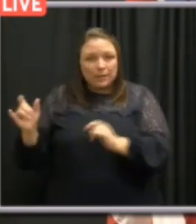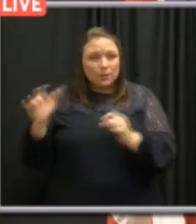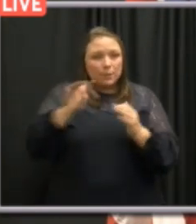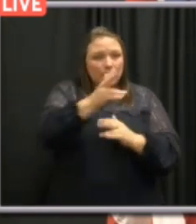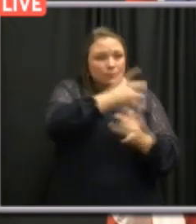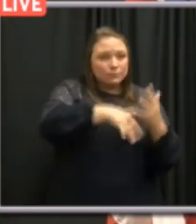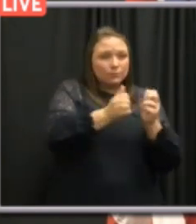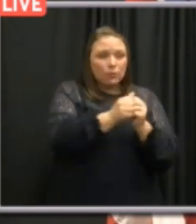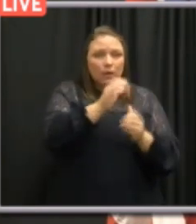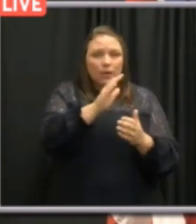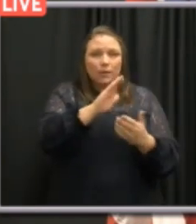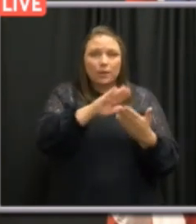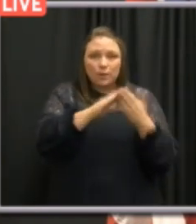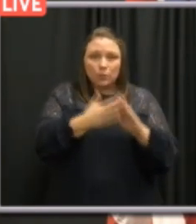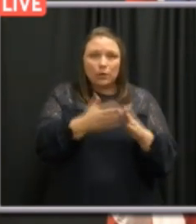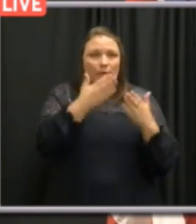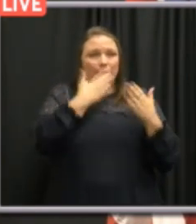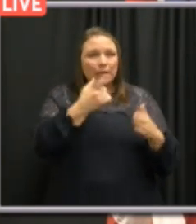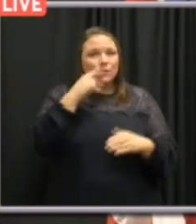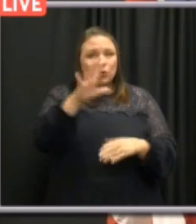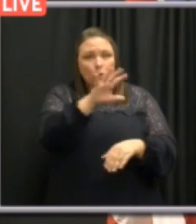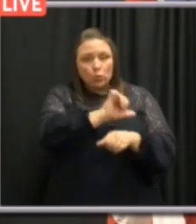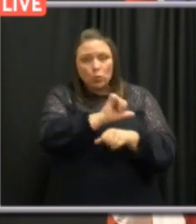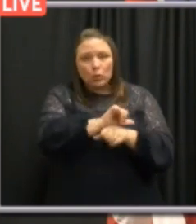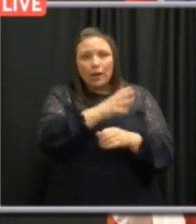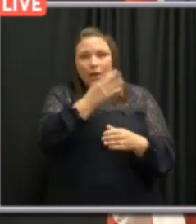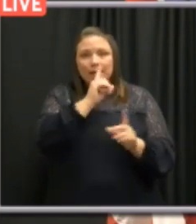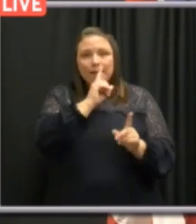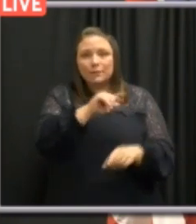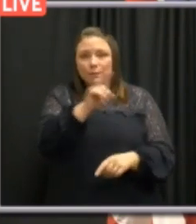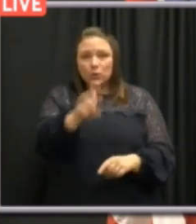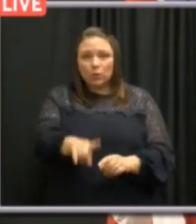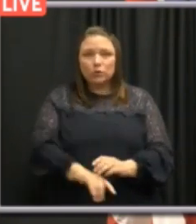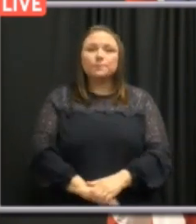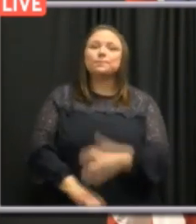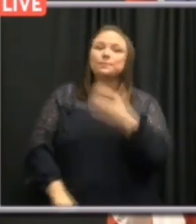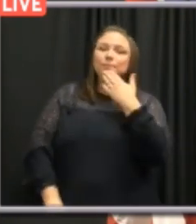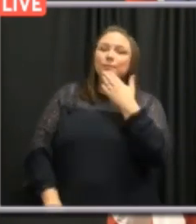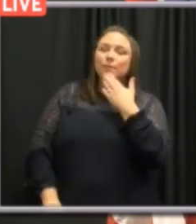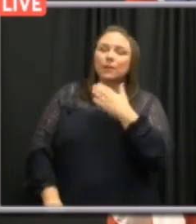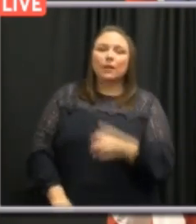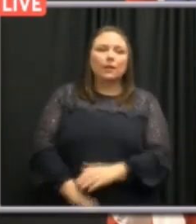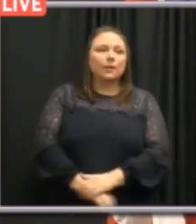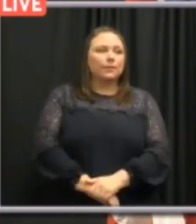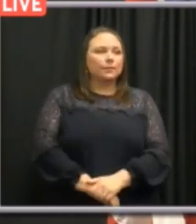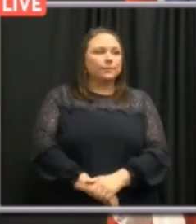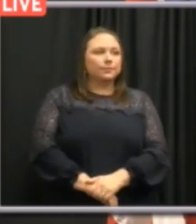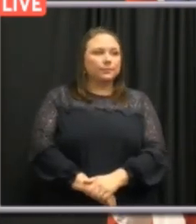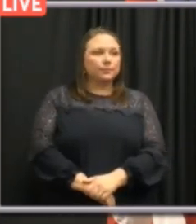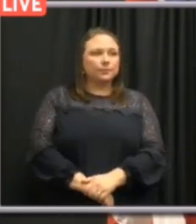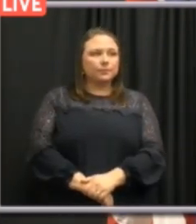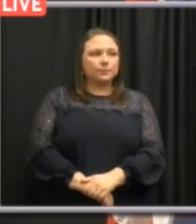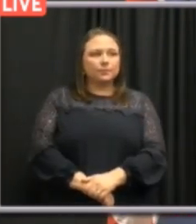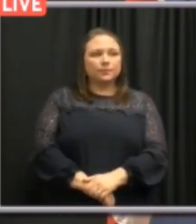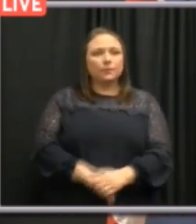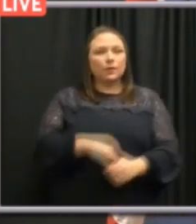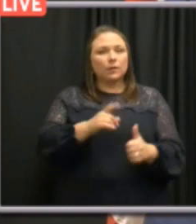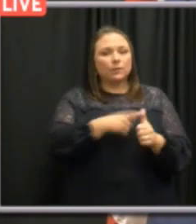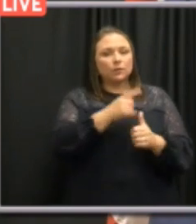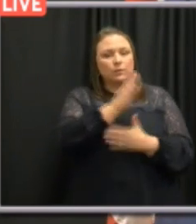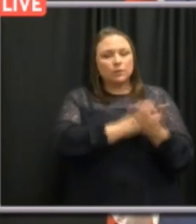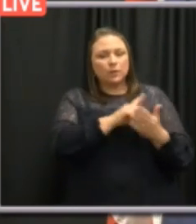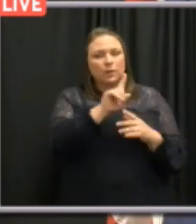Thank you all so much for answering and for what you're doing. Thank you, Harriet. So the first part of the question was about